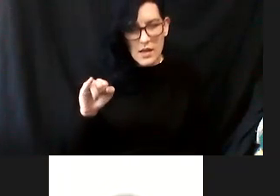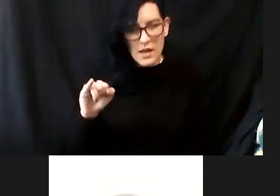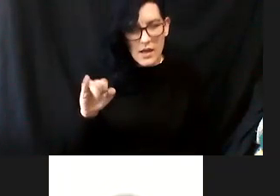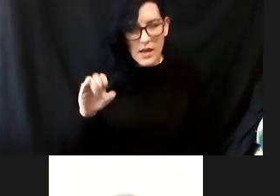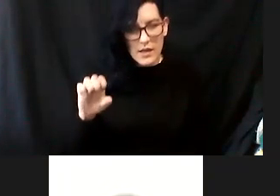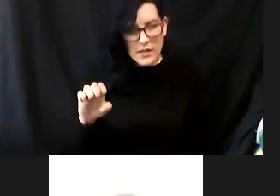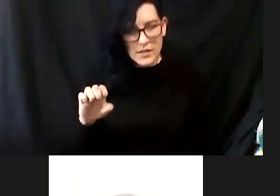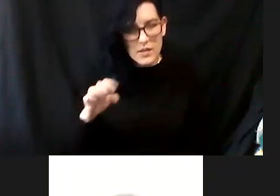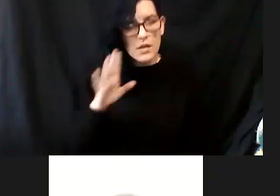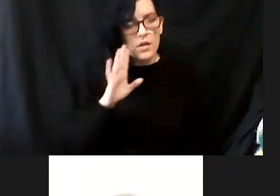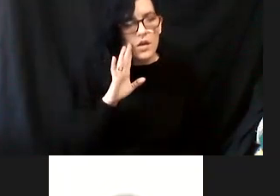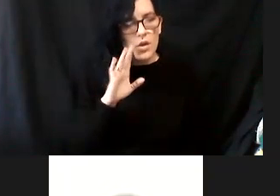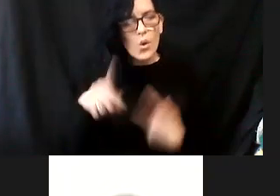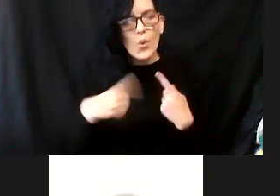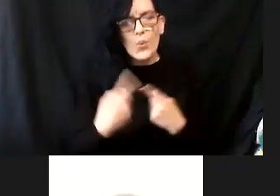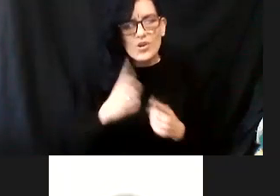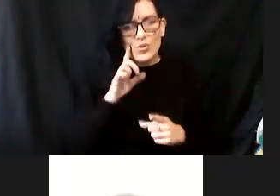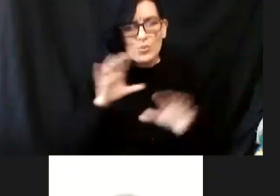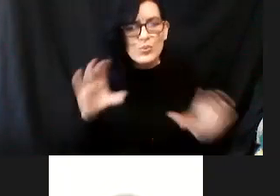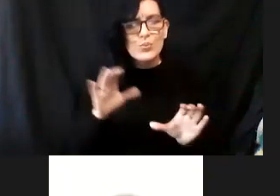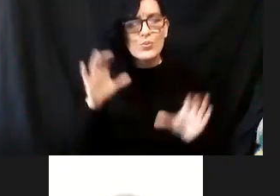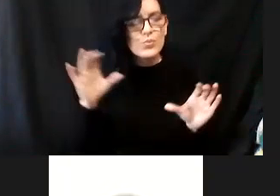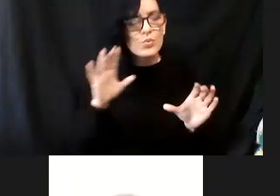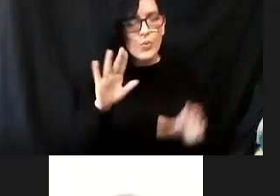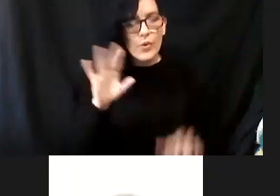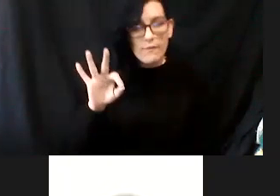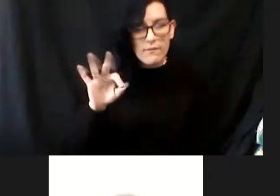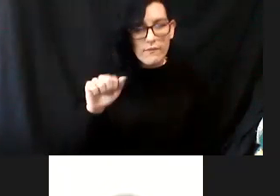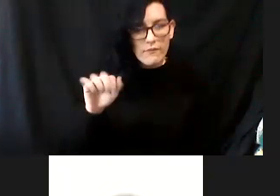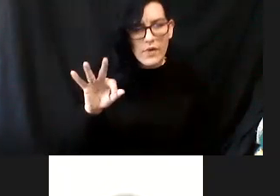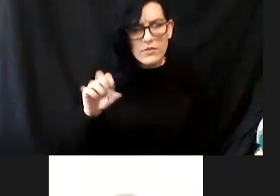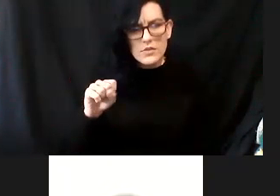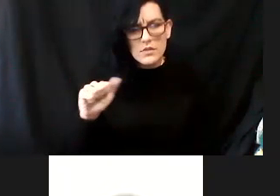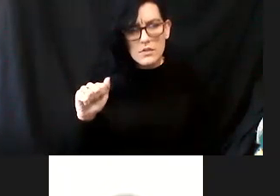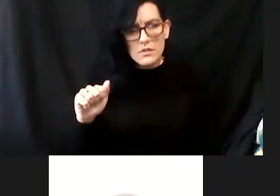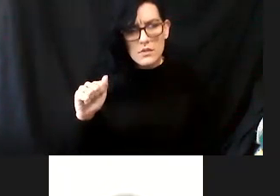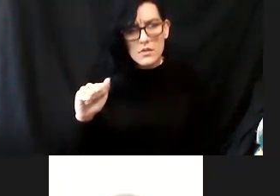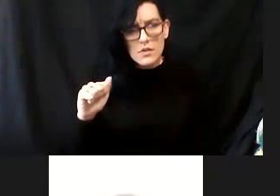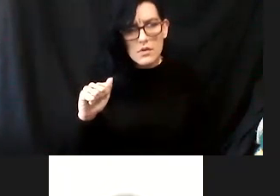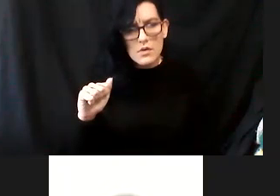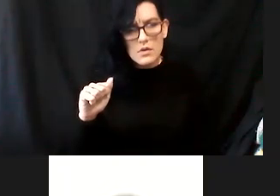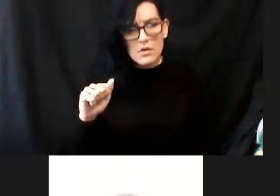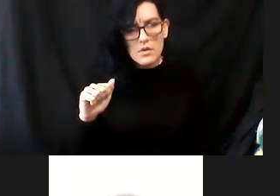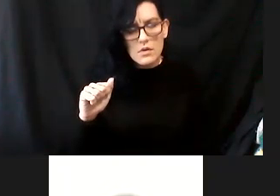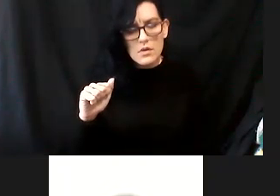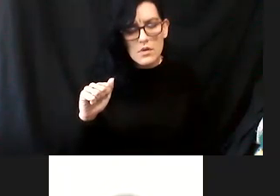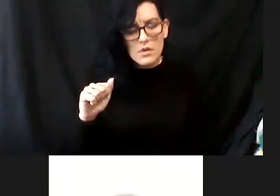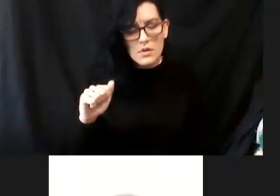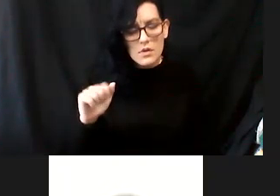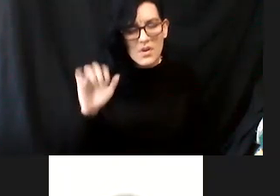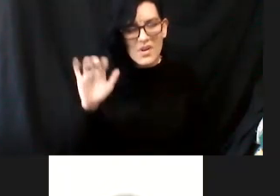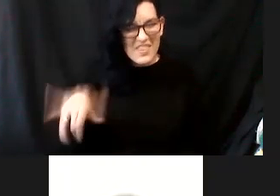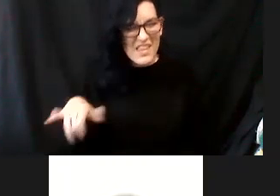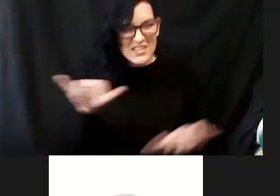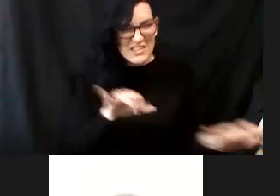to complete your FAFSA or whatever. And I'm just sending a link to where, with some